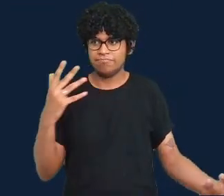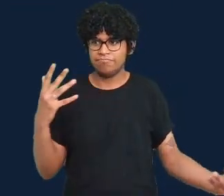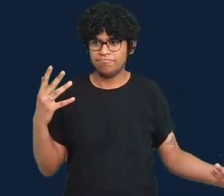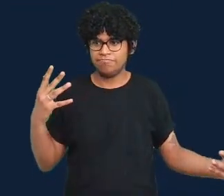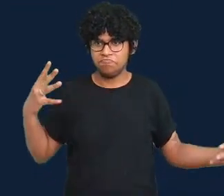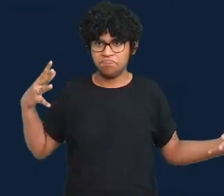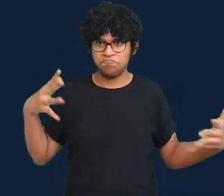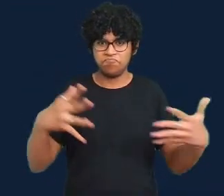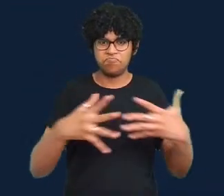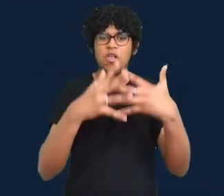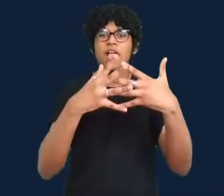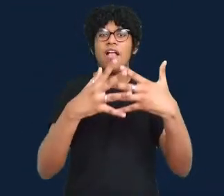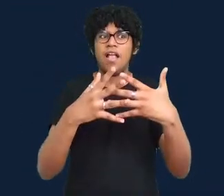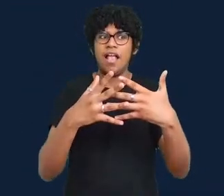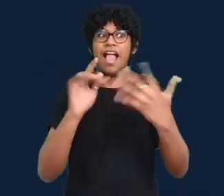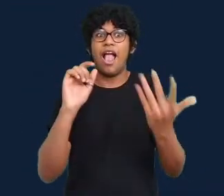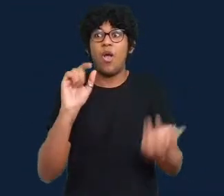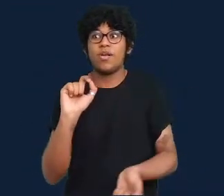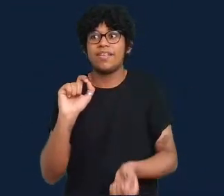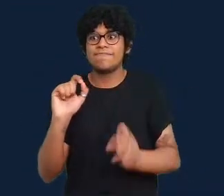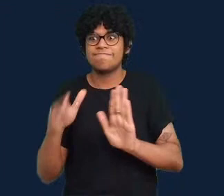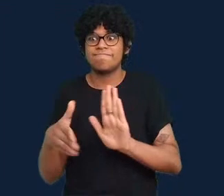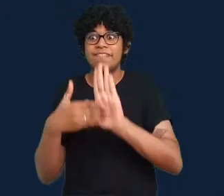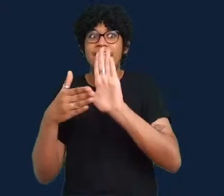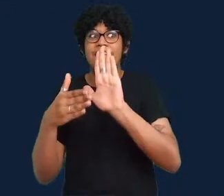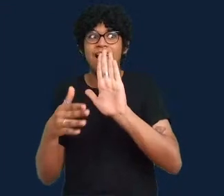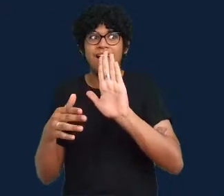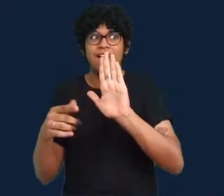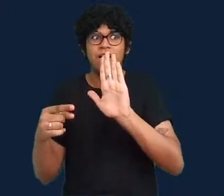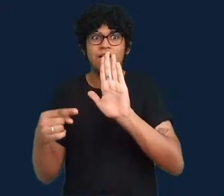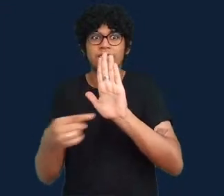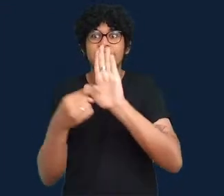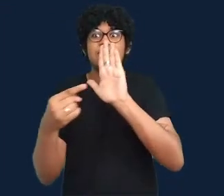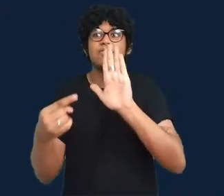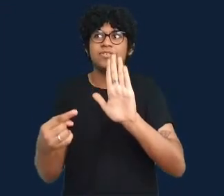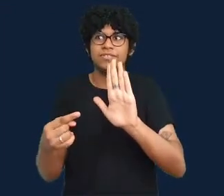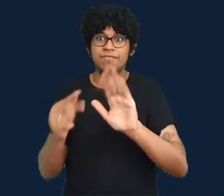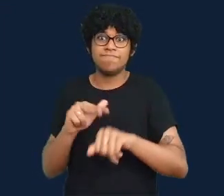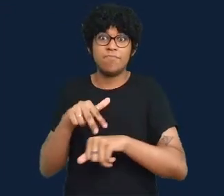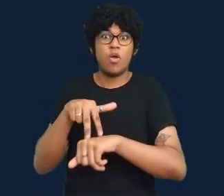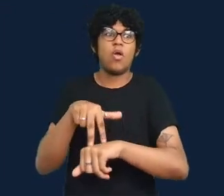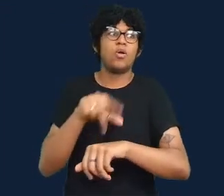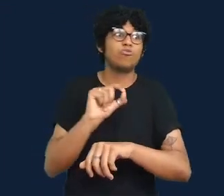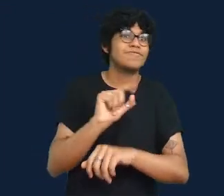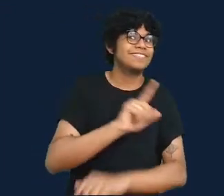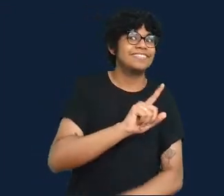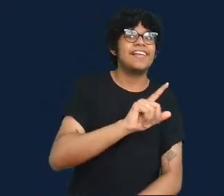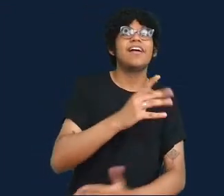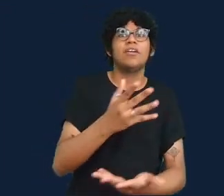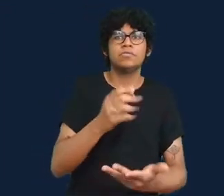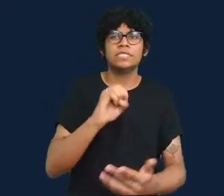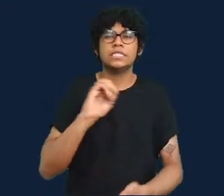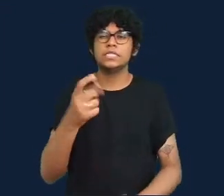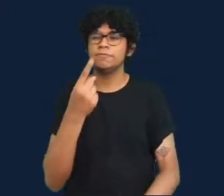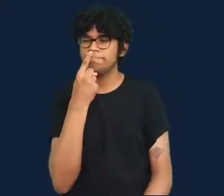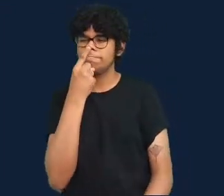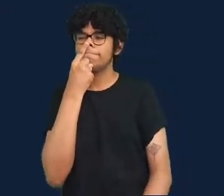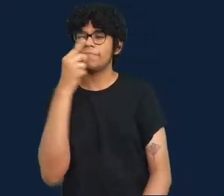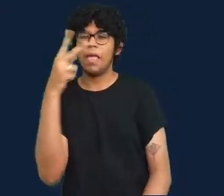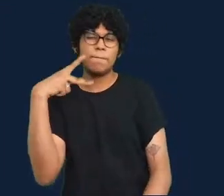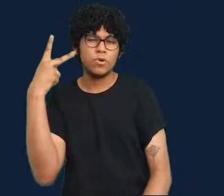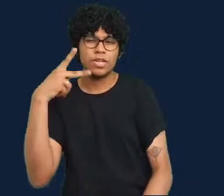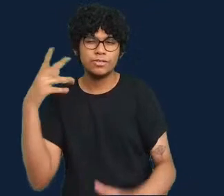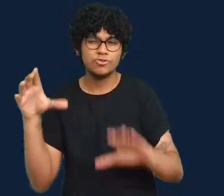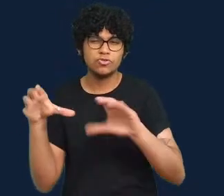to a particular political party's financial campaign or not, is not something I'm going to declare when I'm reporting on them.